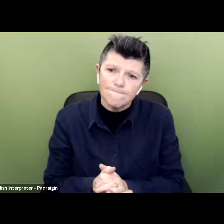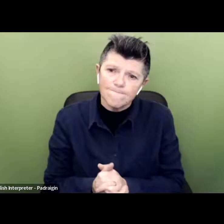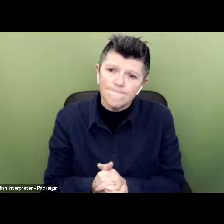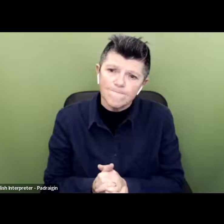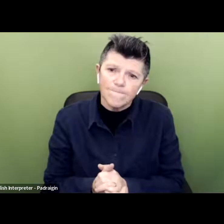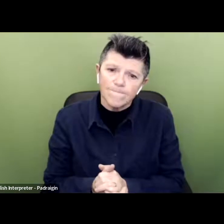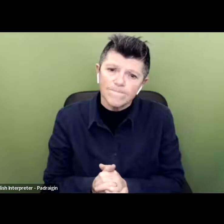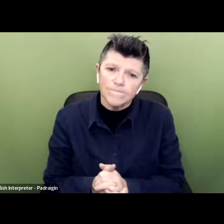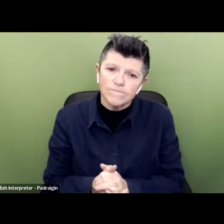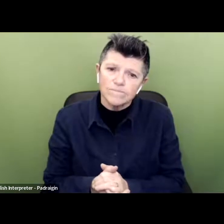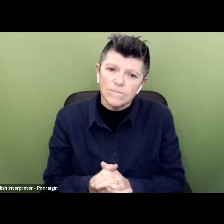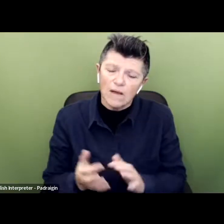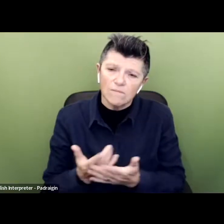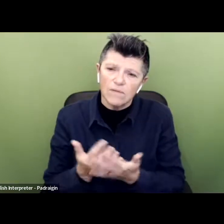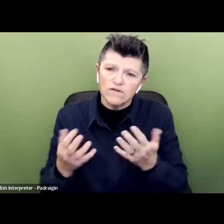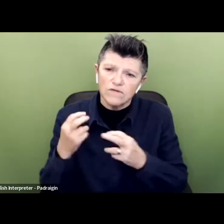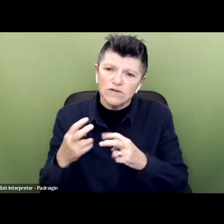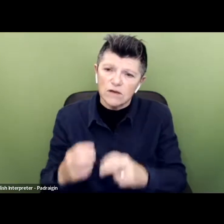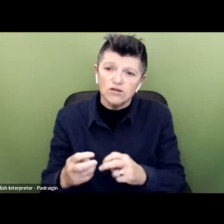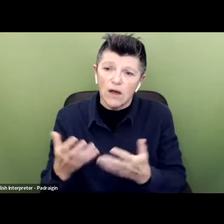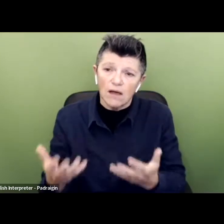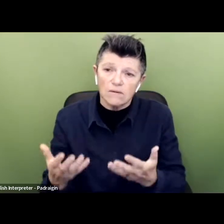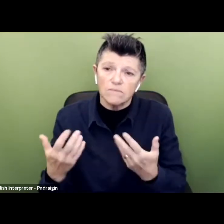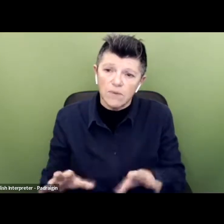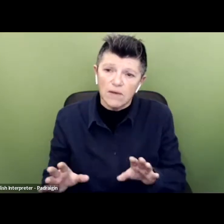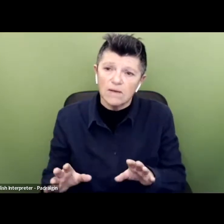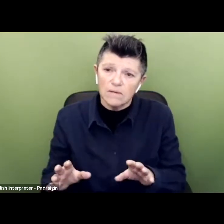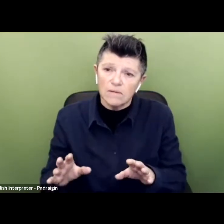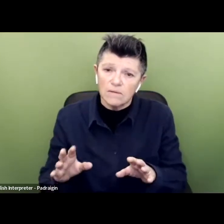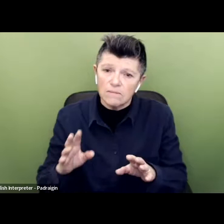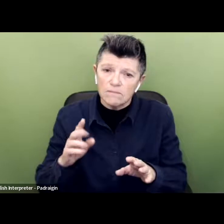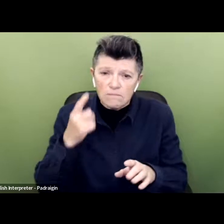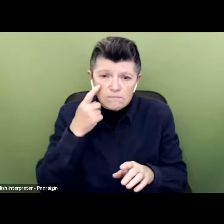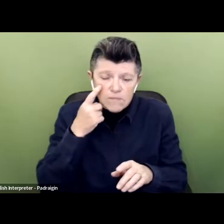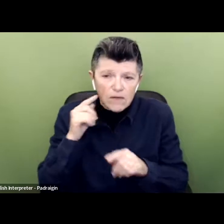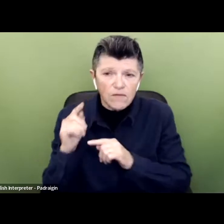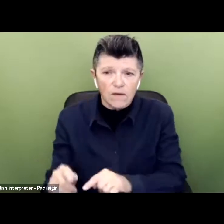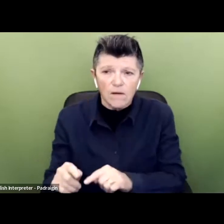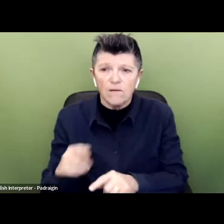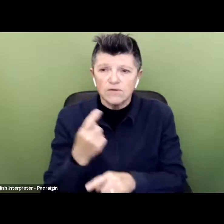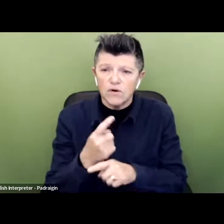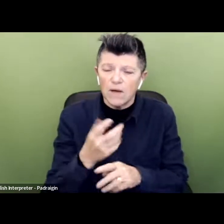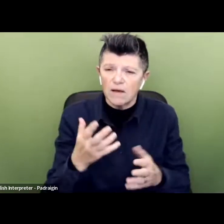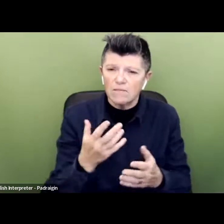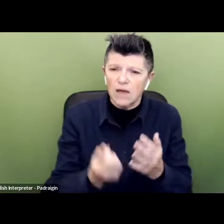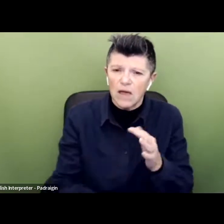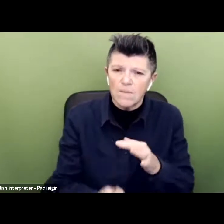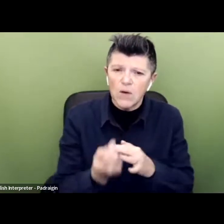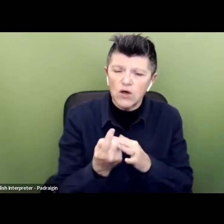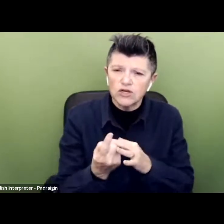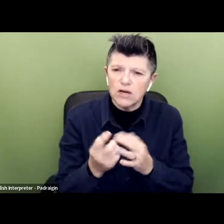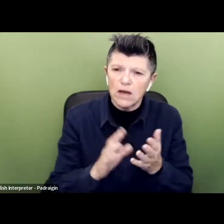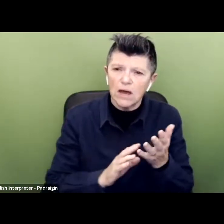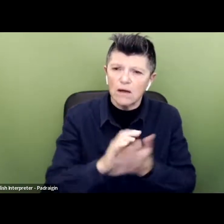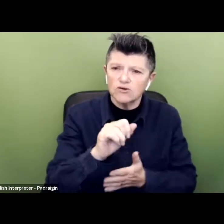is explore that, and a few of us have coined this phrase emerging cultural capital to try and capture this new kind of